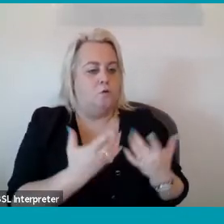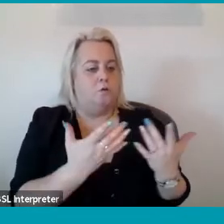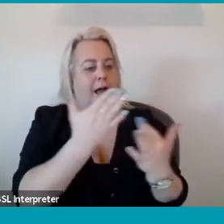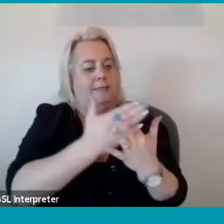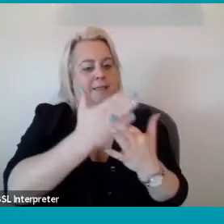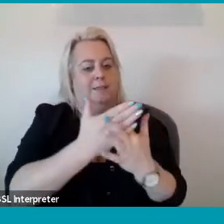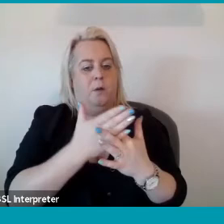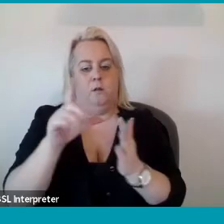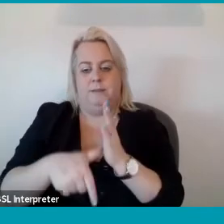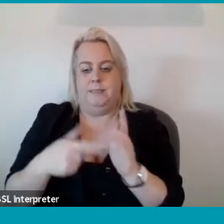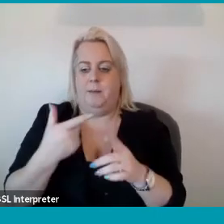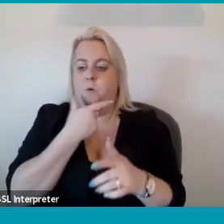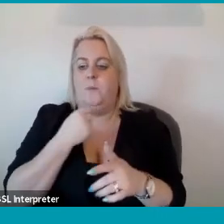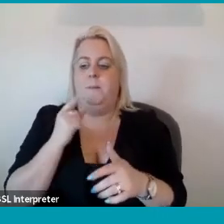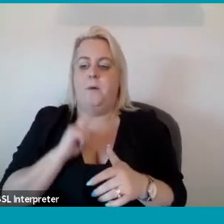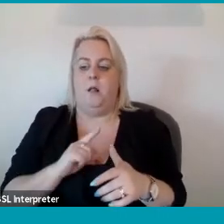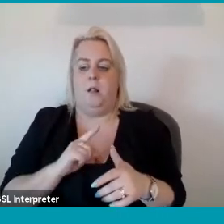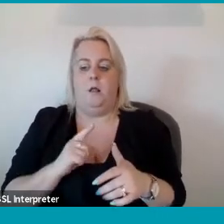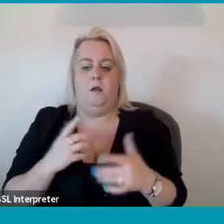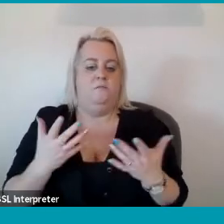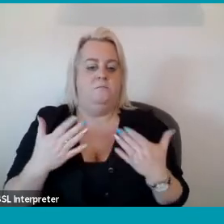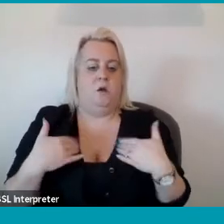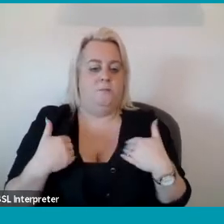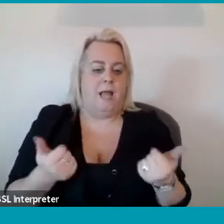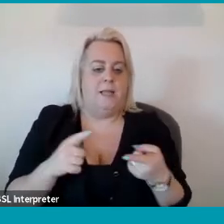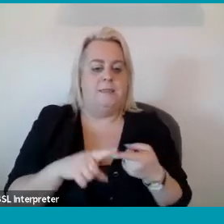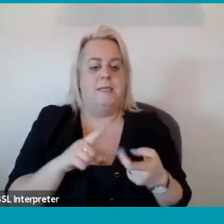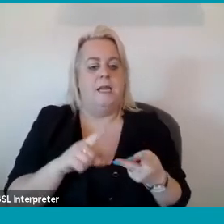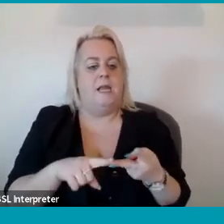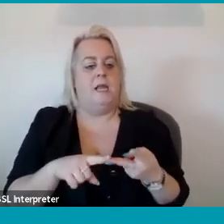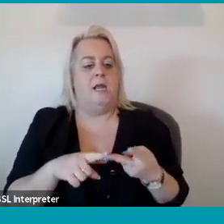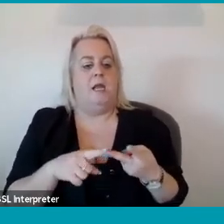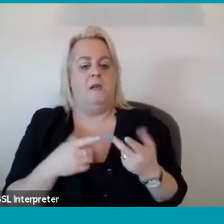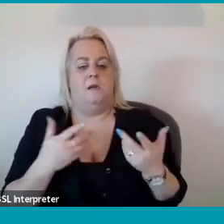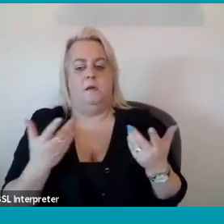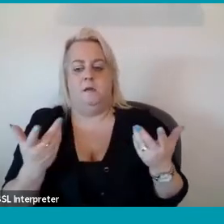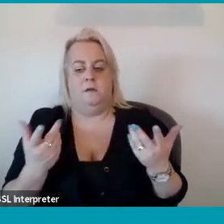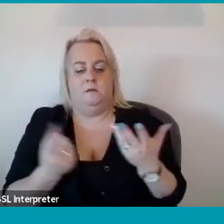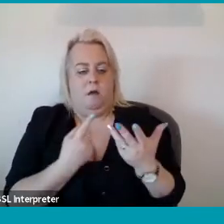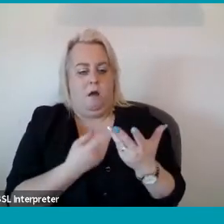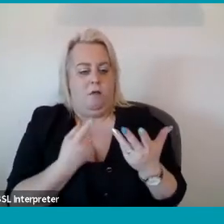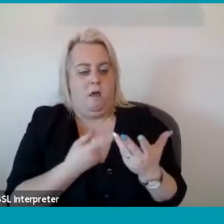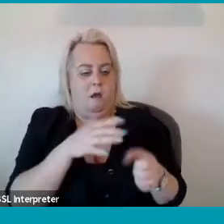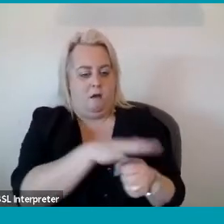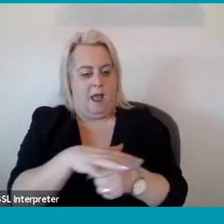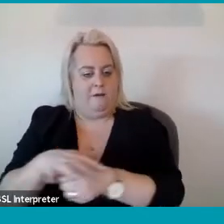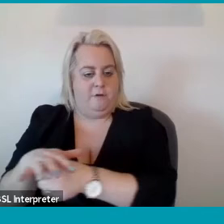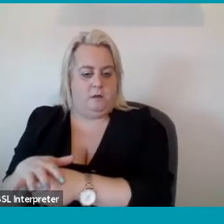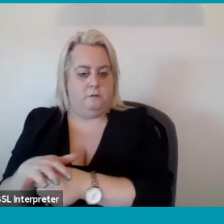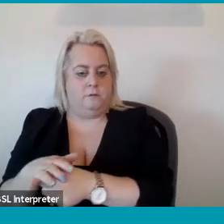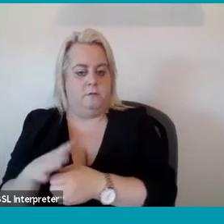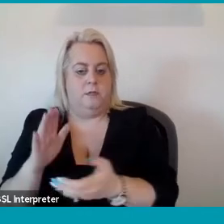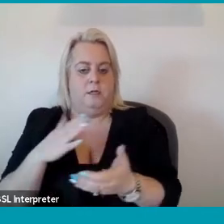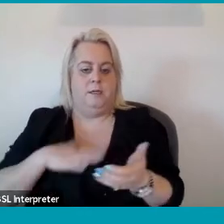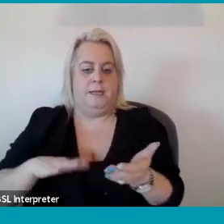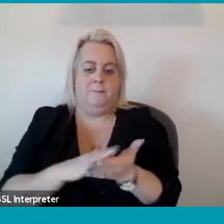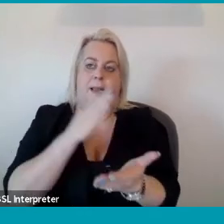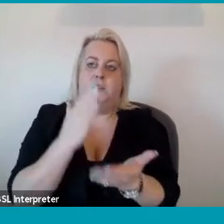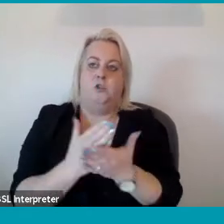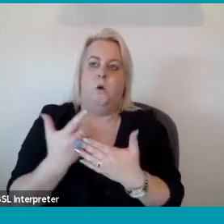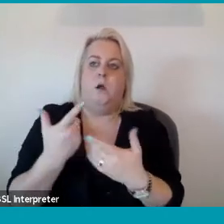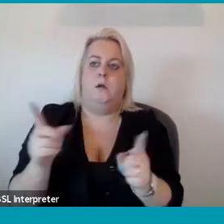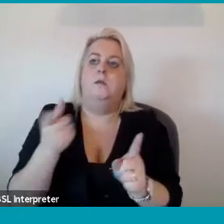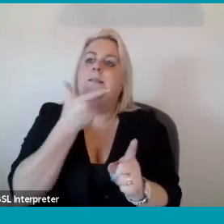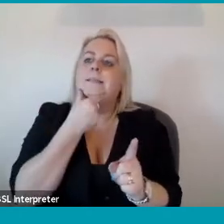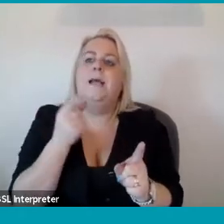disabled people, whether we're in the hospitality industry and we want to make sure that people can come and eat or drink if they're